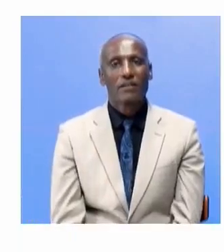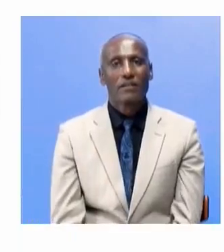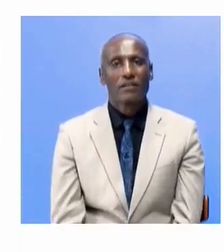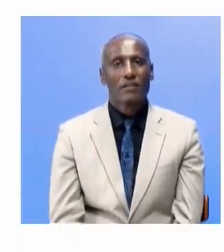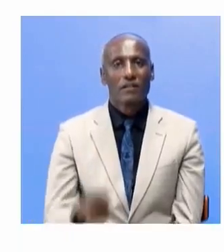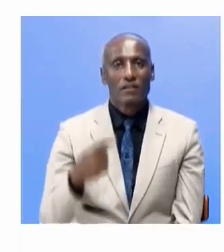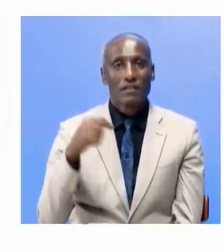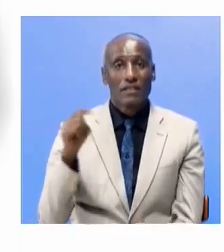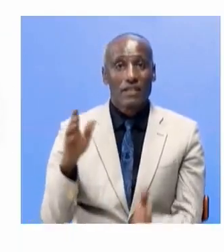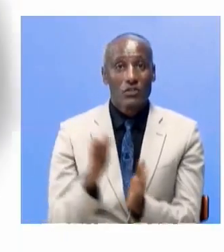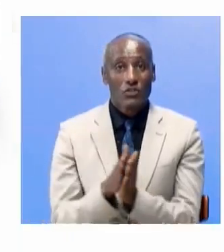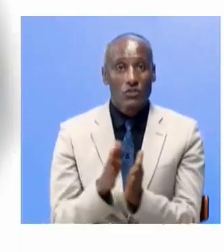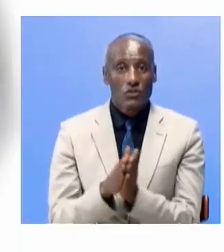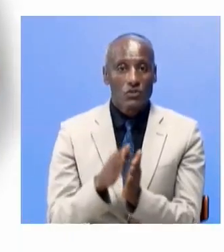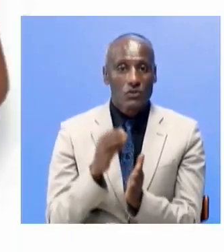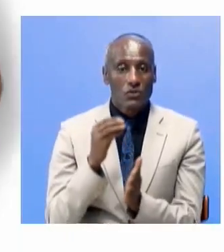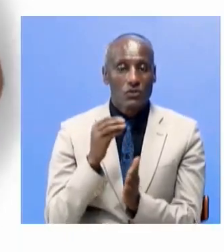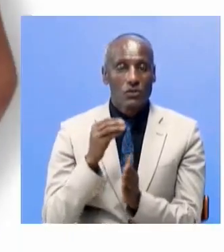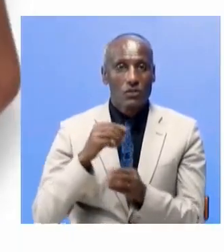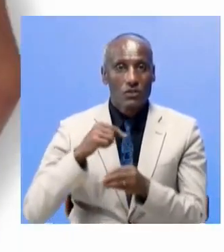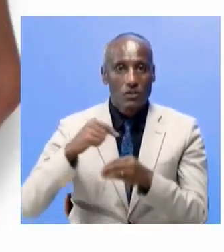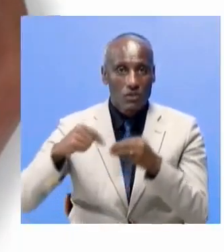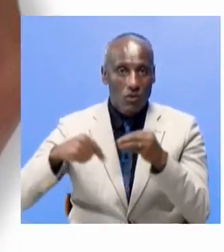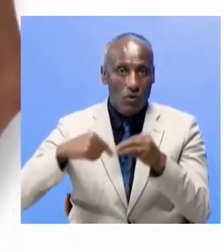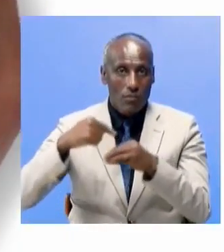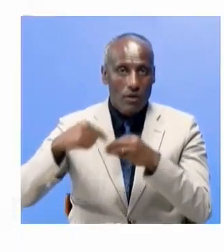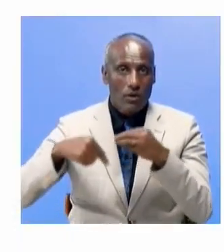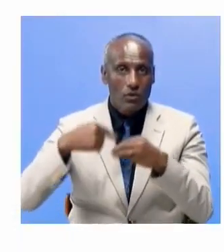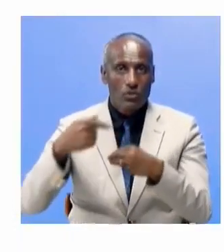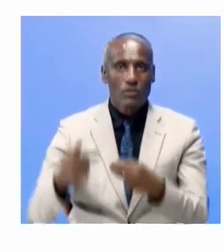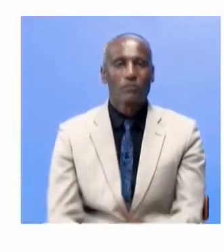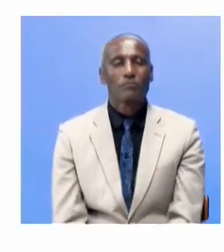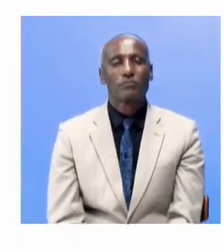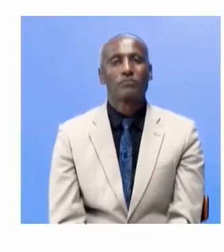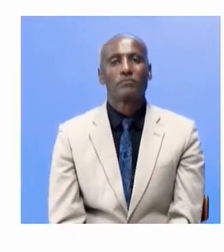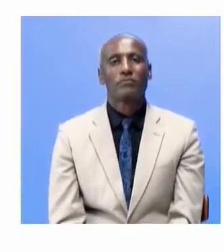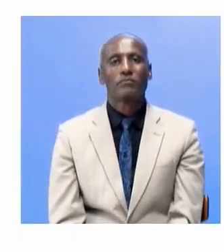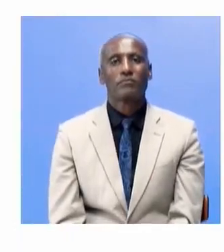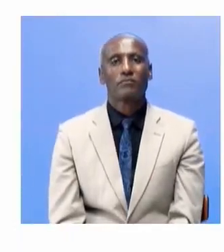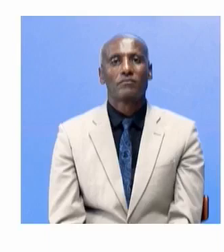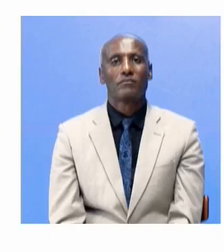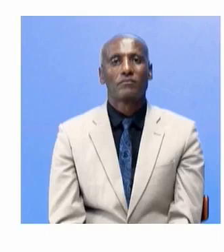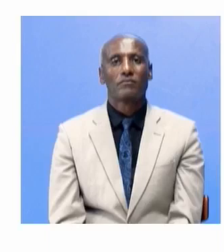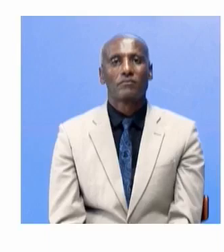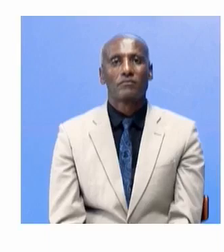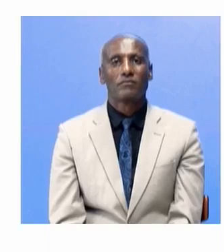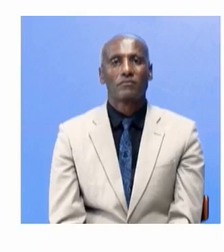the school compound. The school compound.